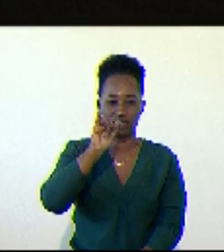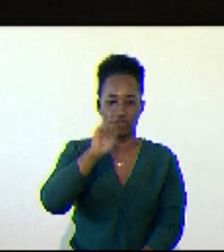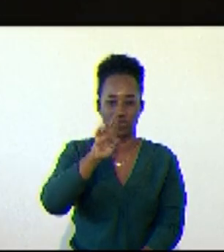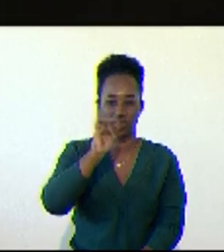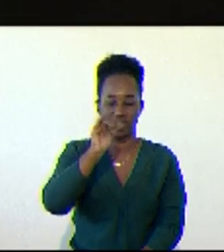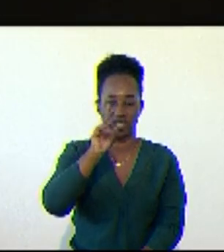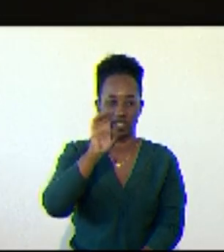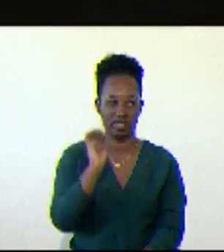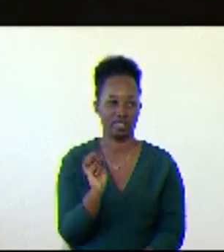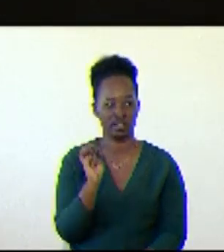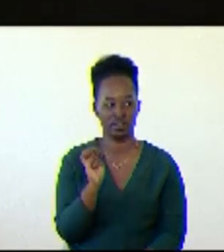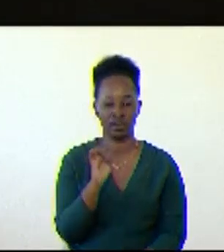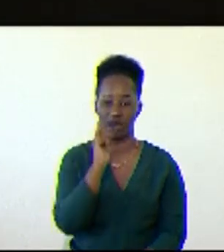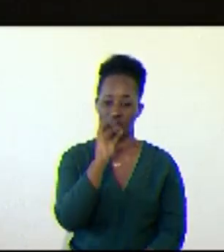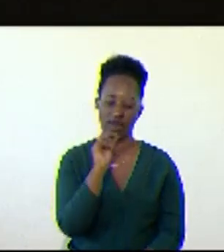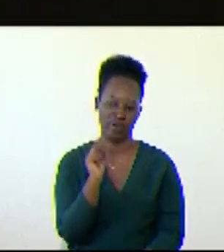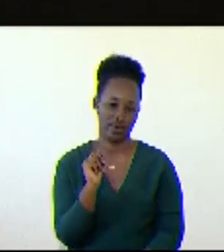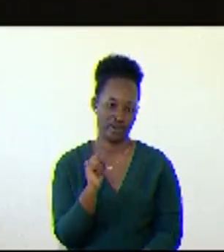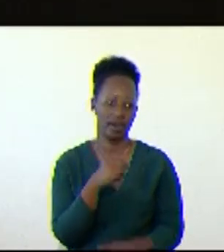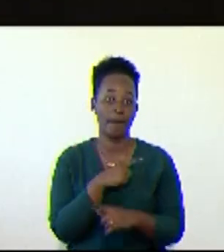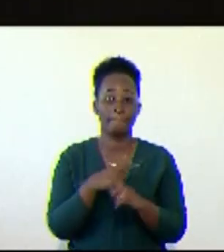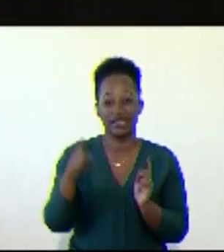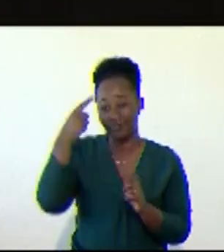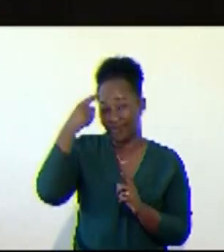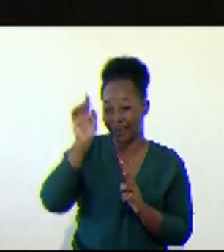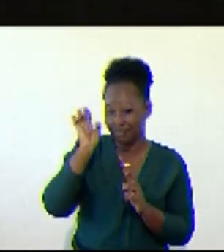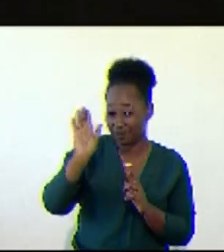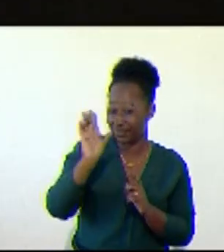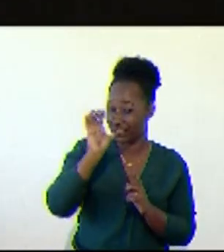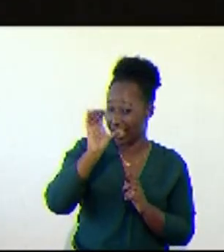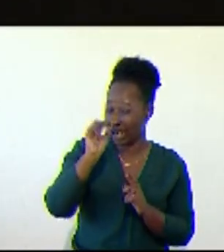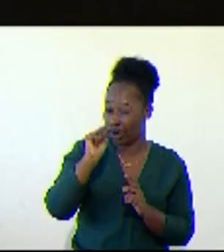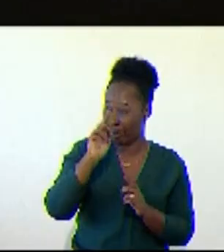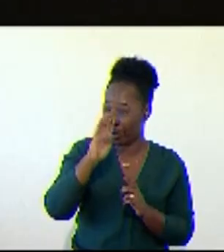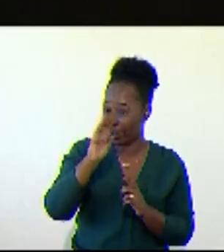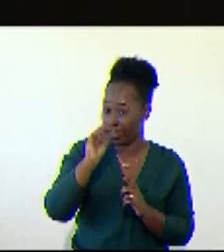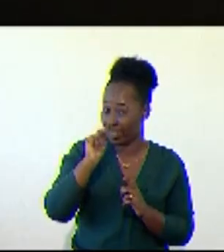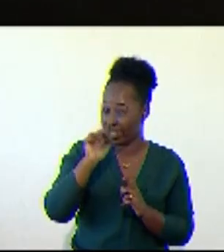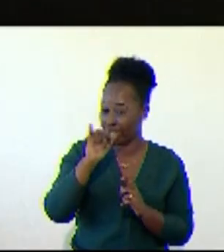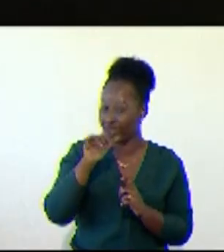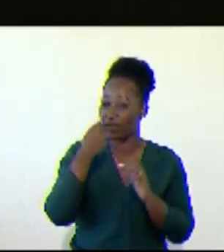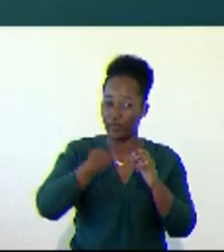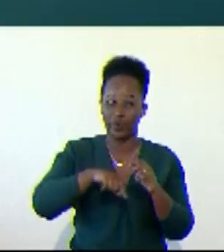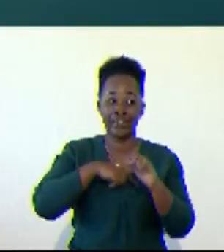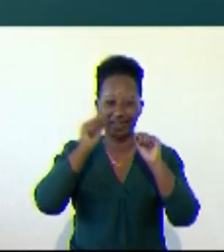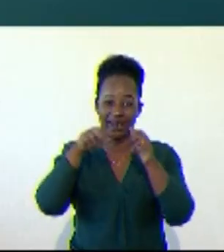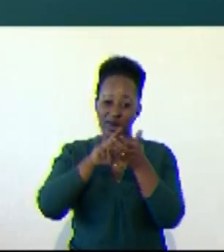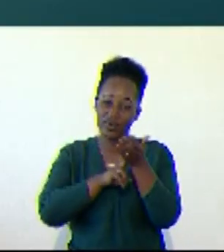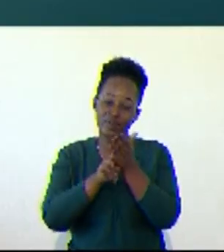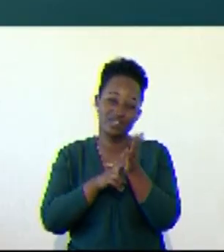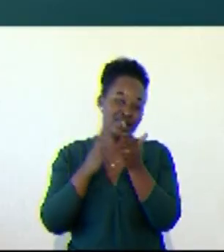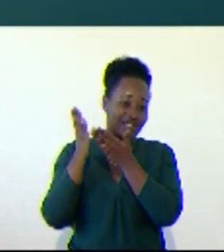reactions, but for carbonyl compounds, we can use this reducing agent,